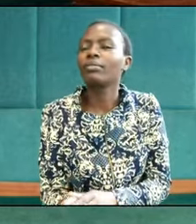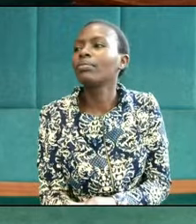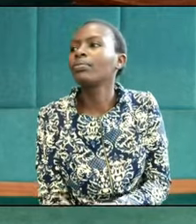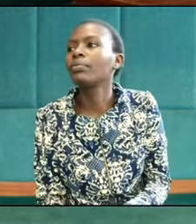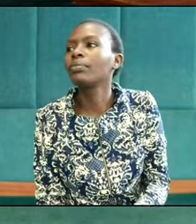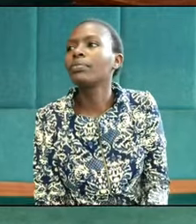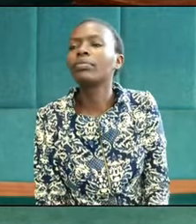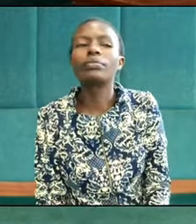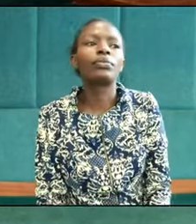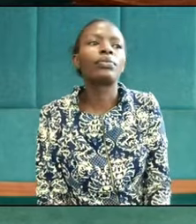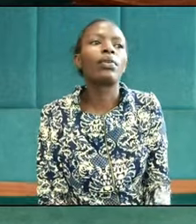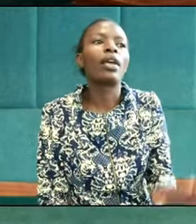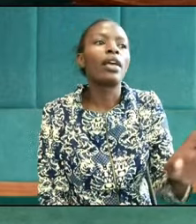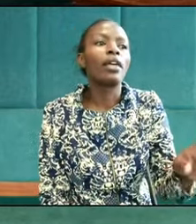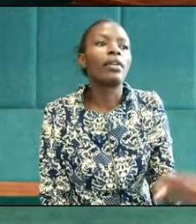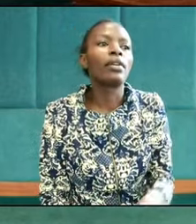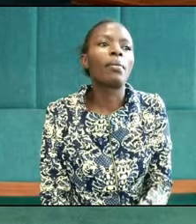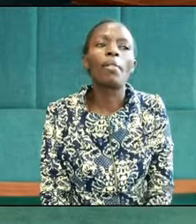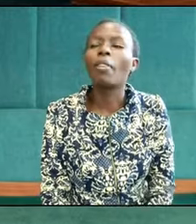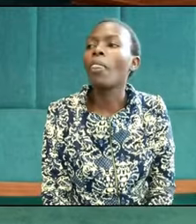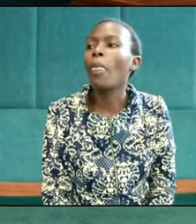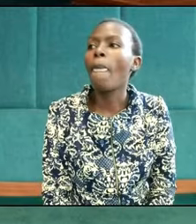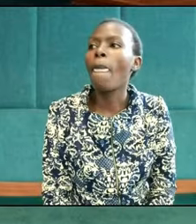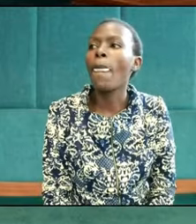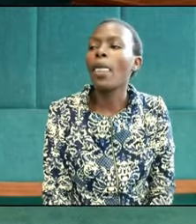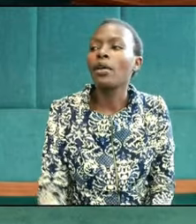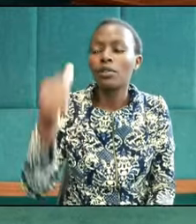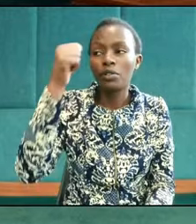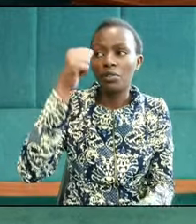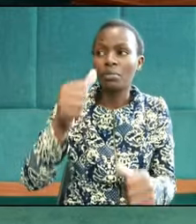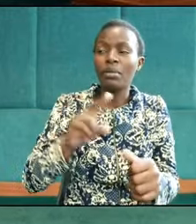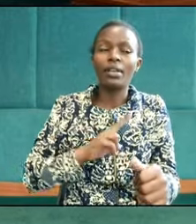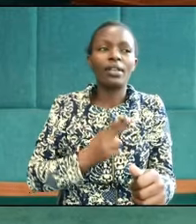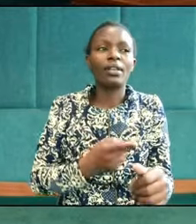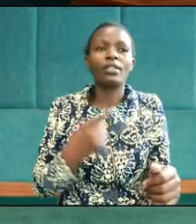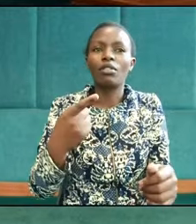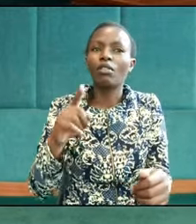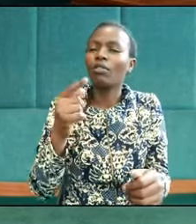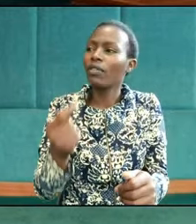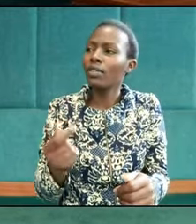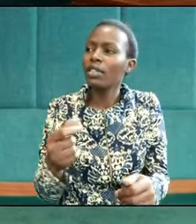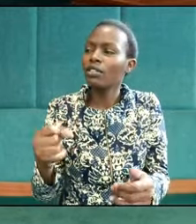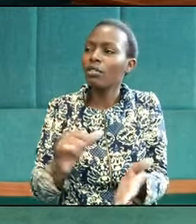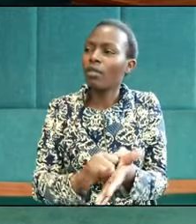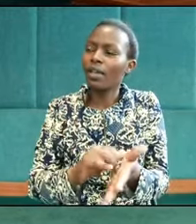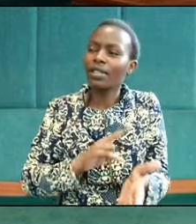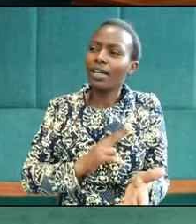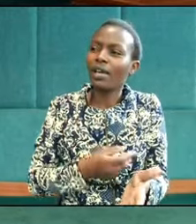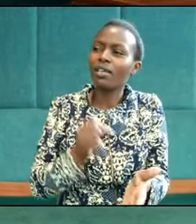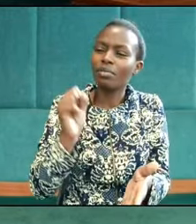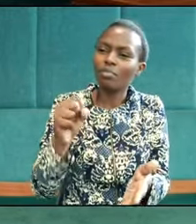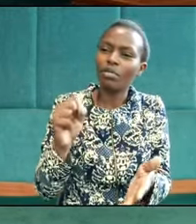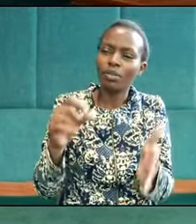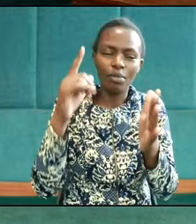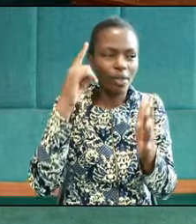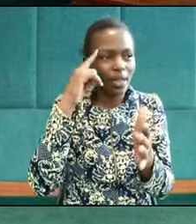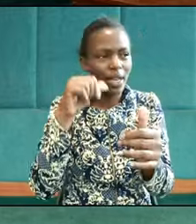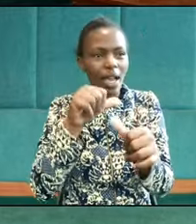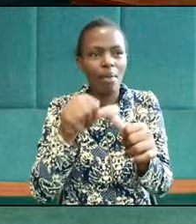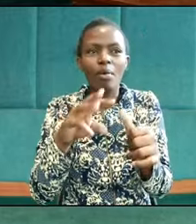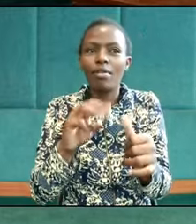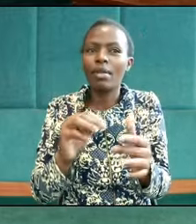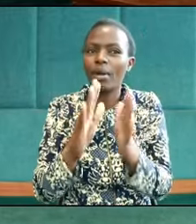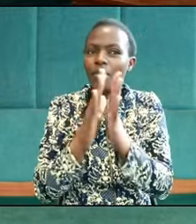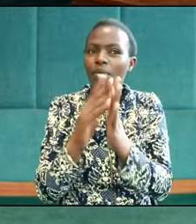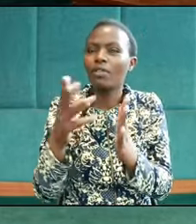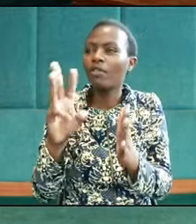pictures that represent them as symbols to remind me of them, so I think about them and I pray for them. That's how the